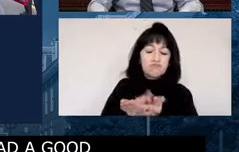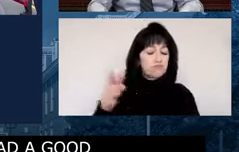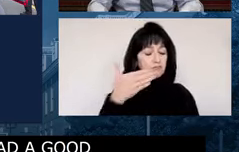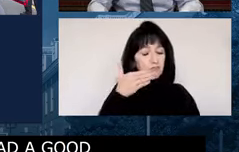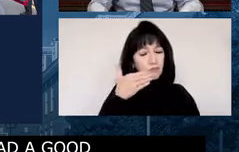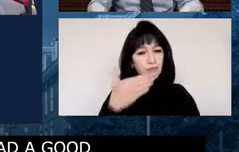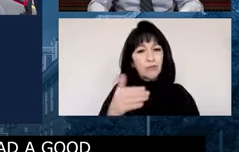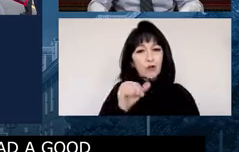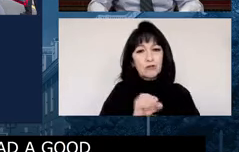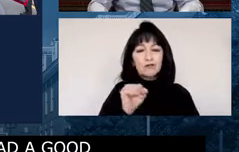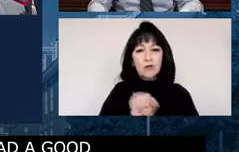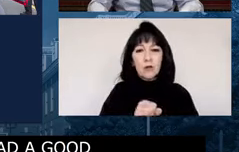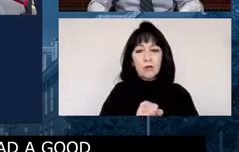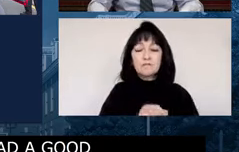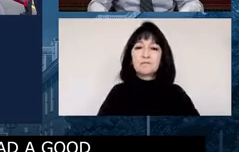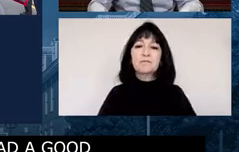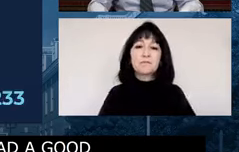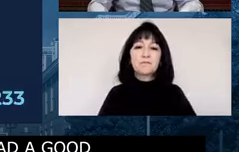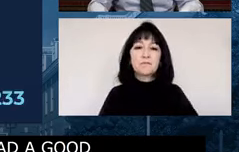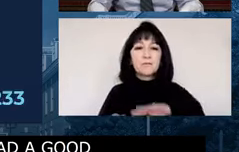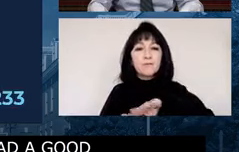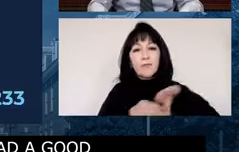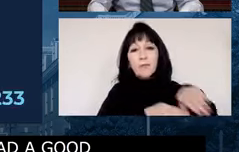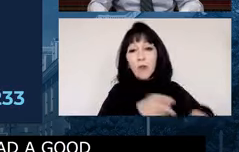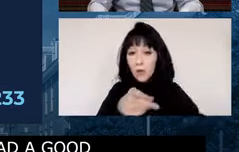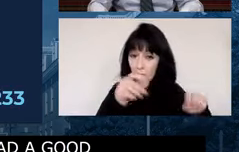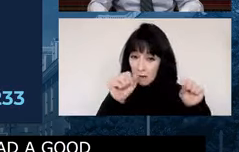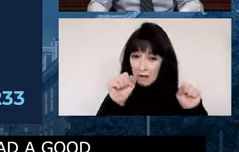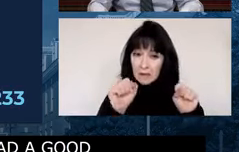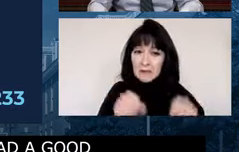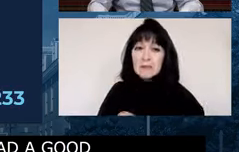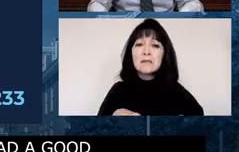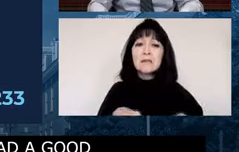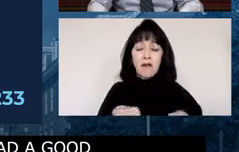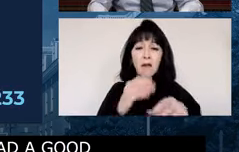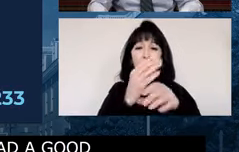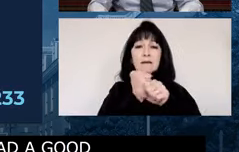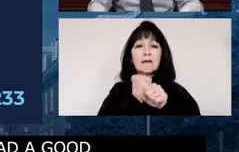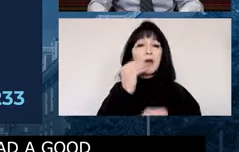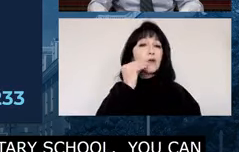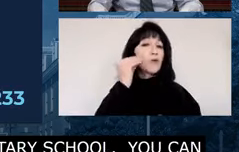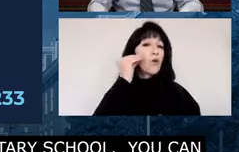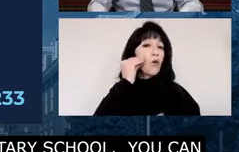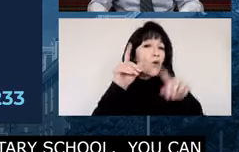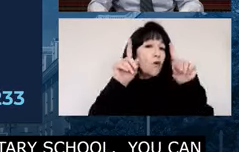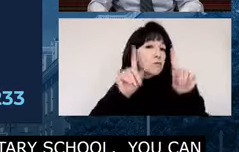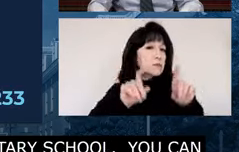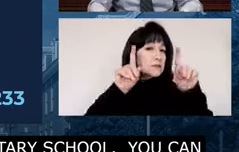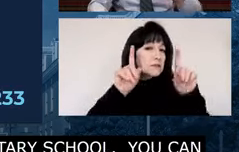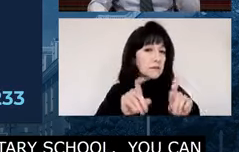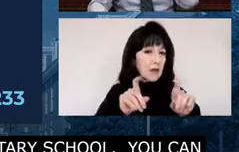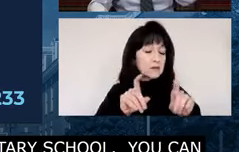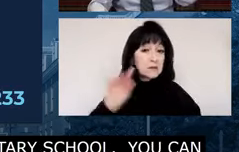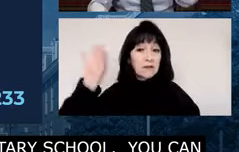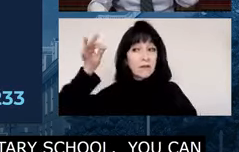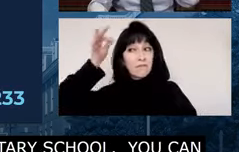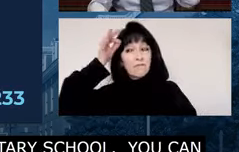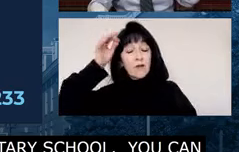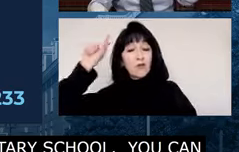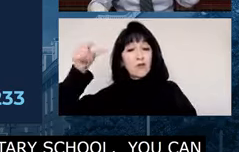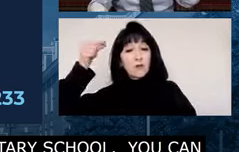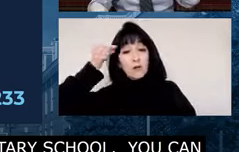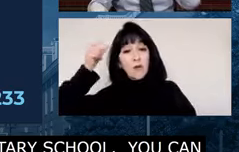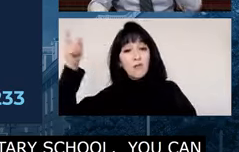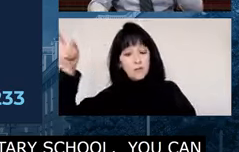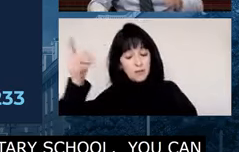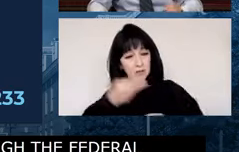get at-home tests, rapid tests through the federal government, which is distributing 4 at-home COVID-19 tests per